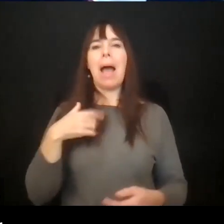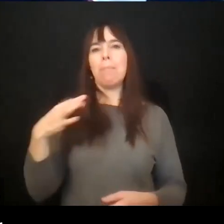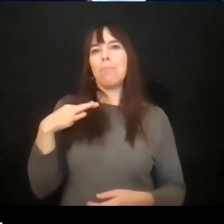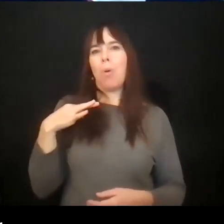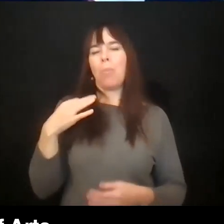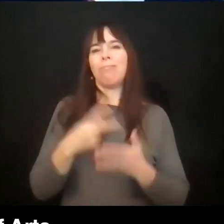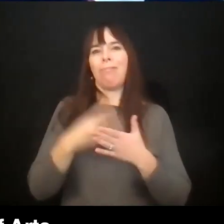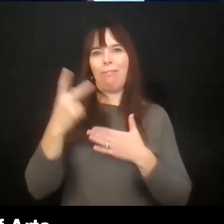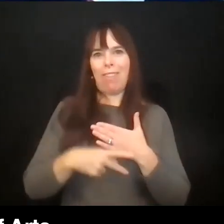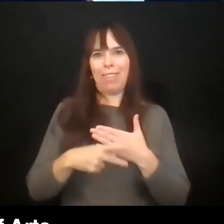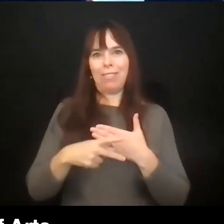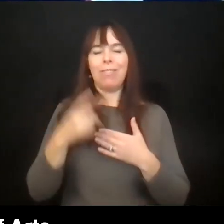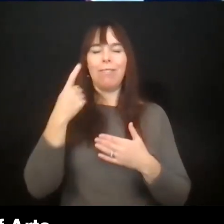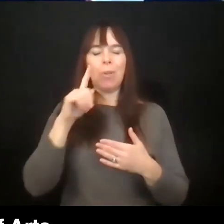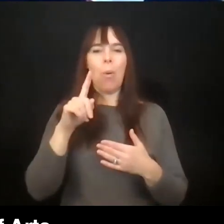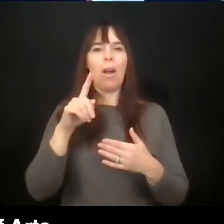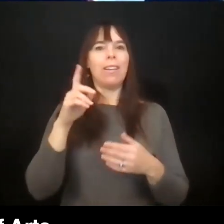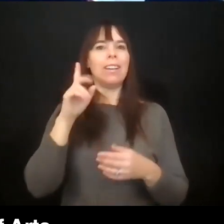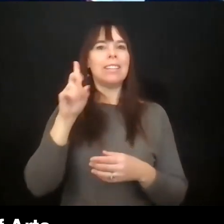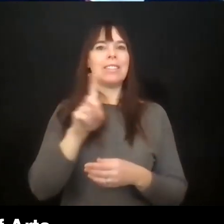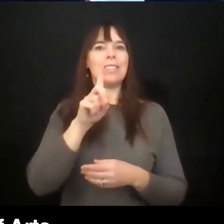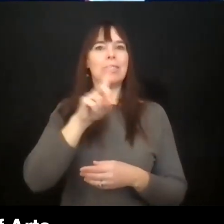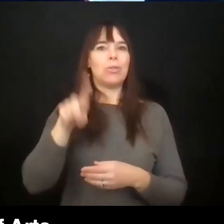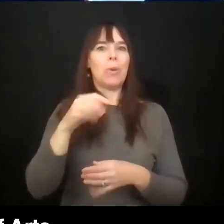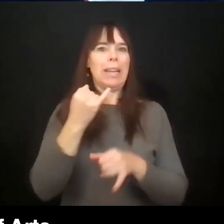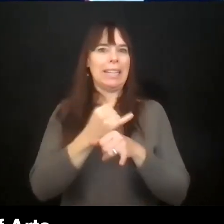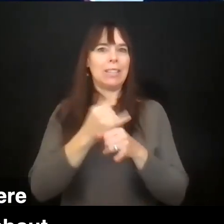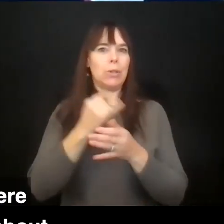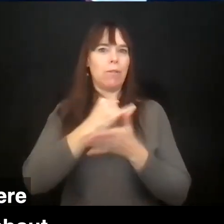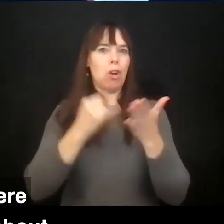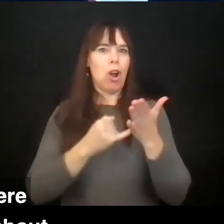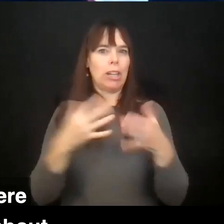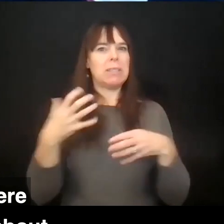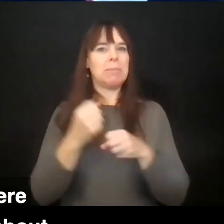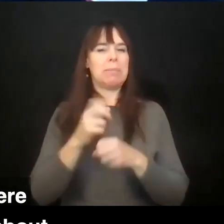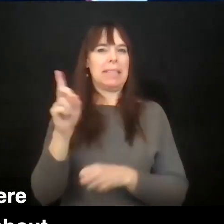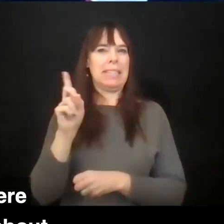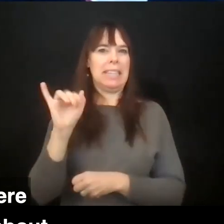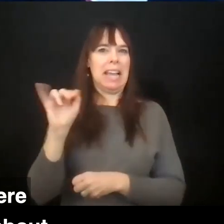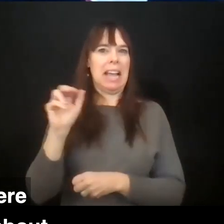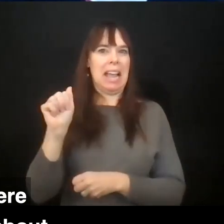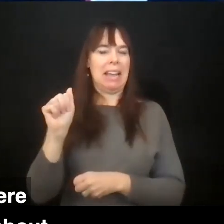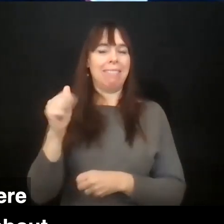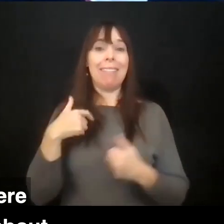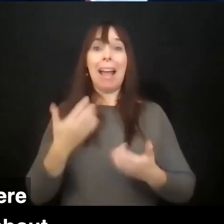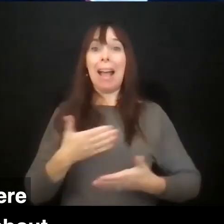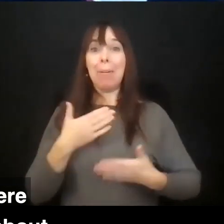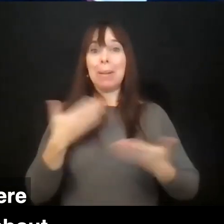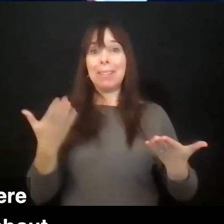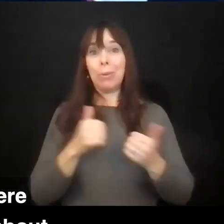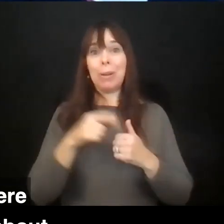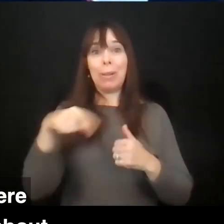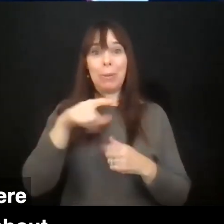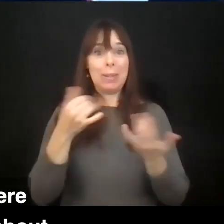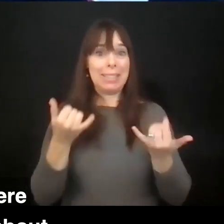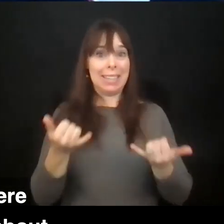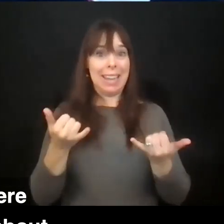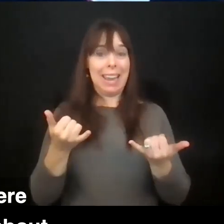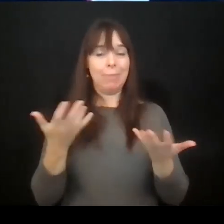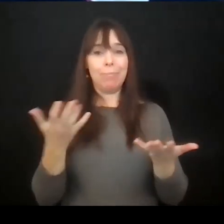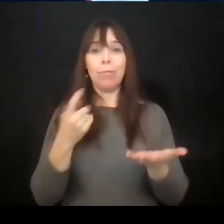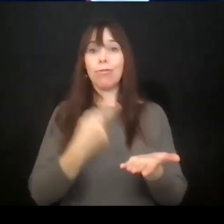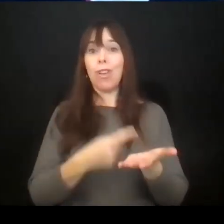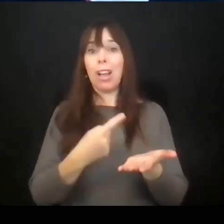volunteer at the Detroit Institute of Arts. I'm delighted to be here with you today to talk